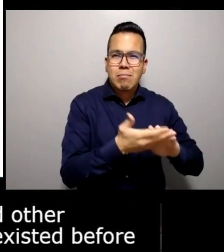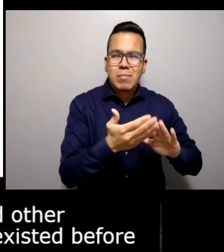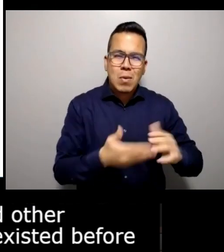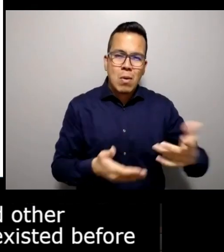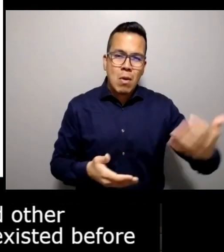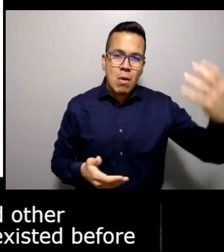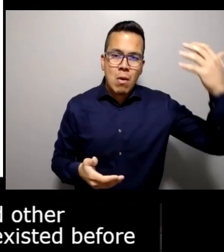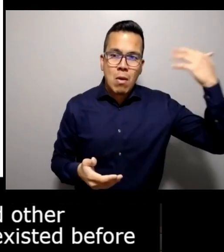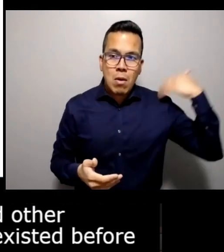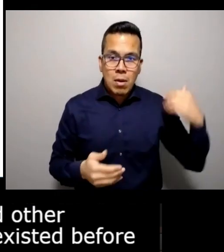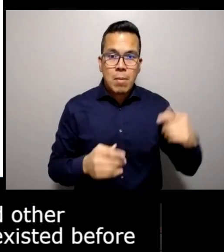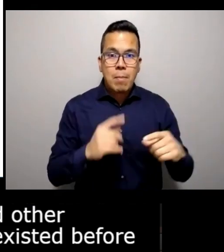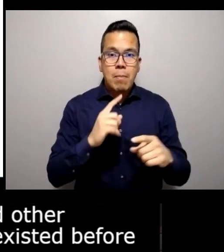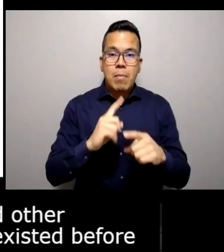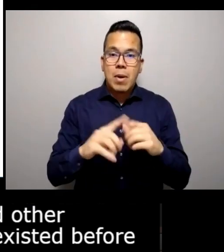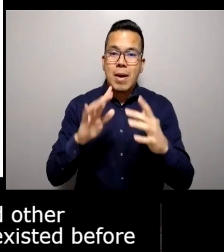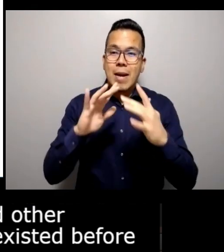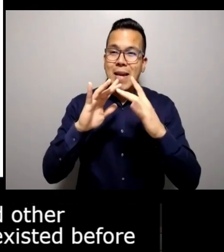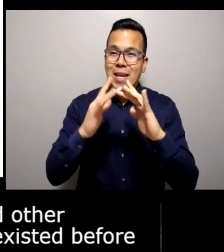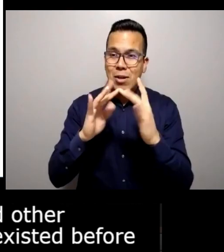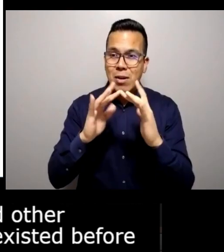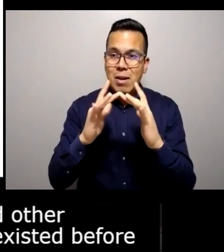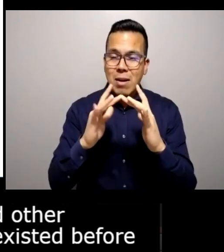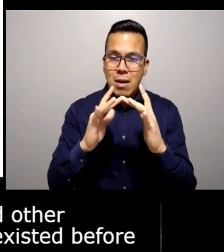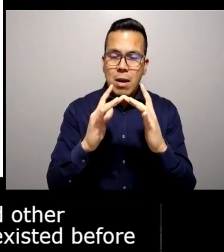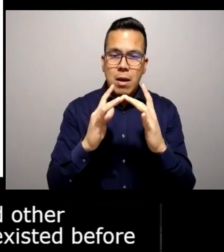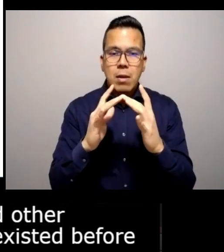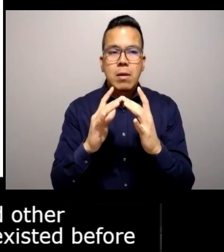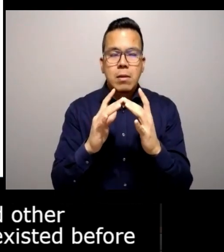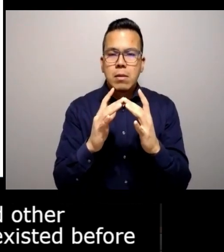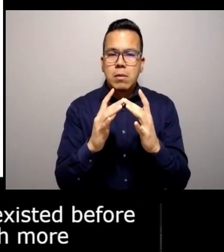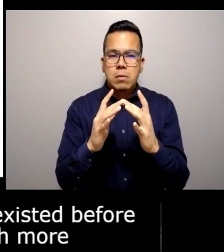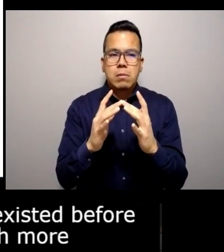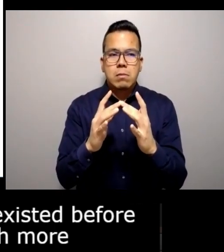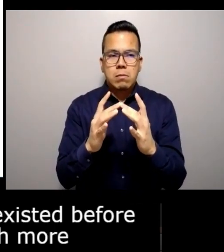made it much more available to everyone.